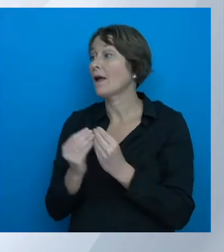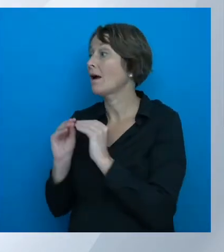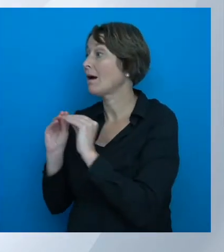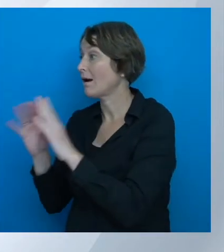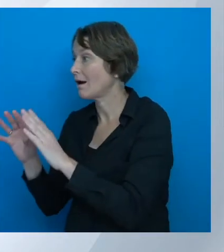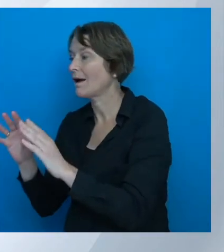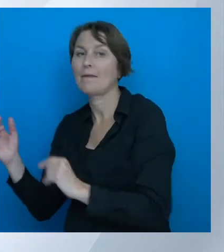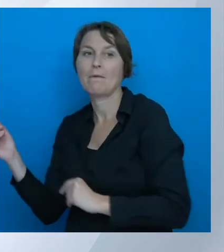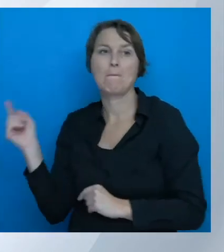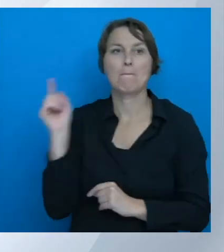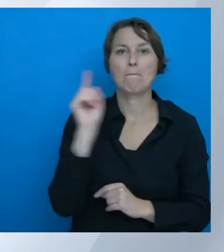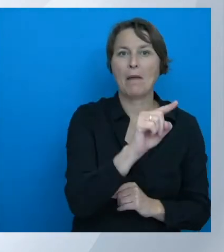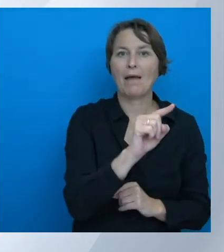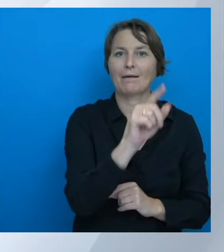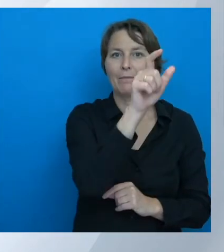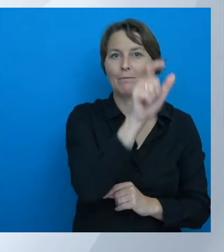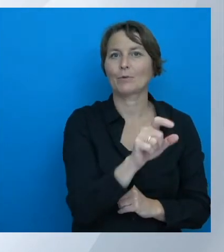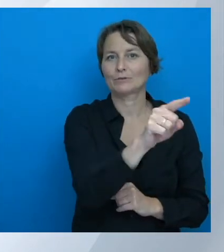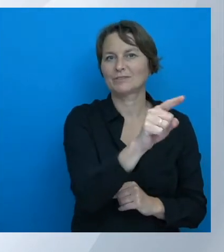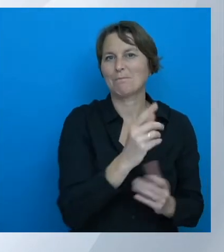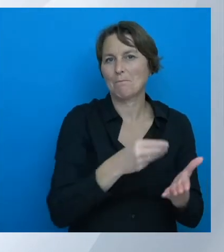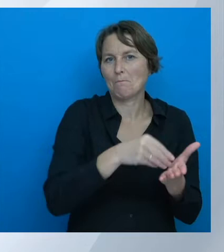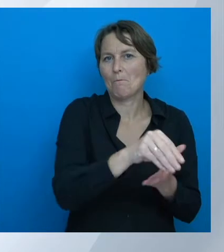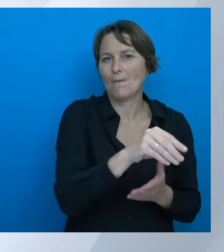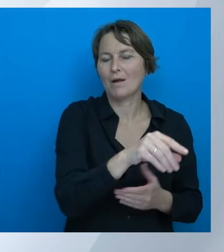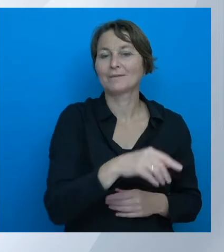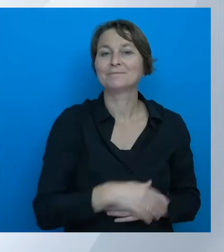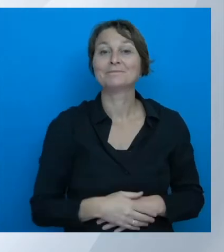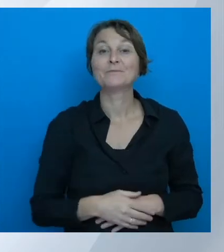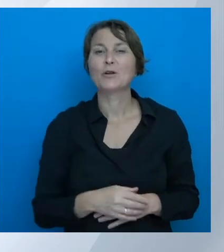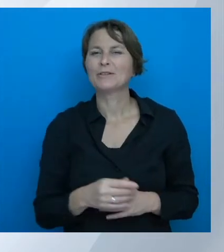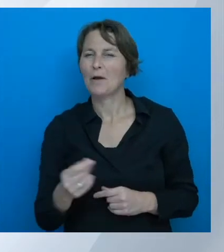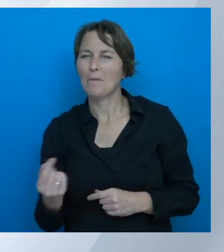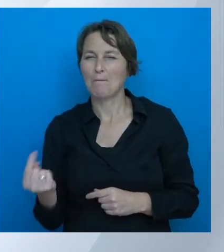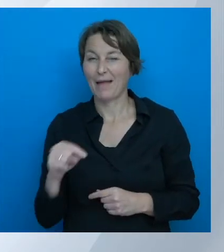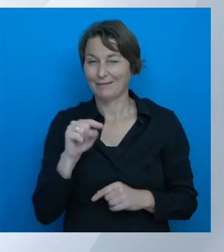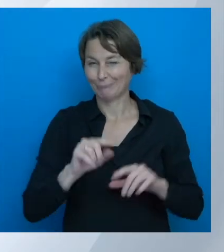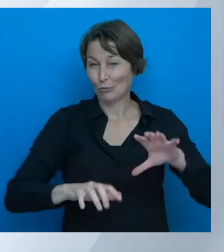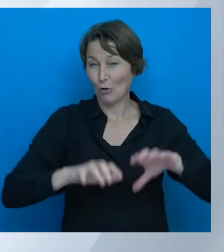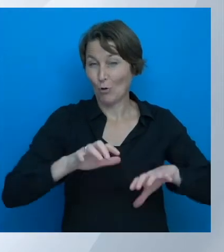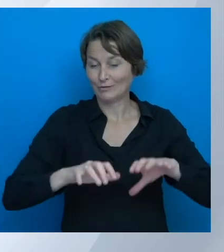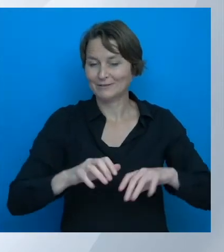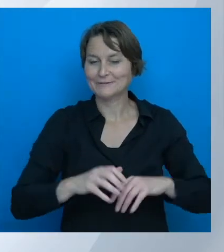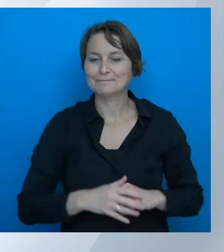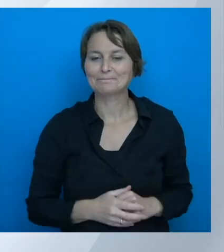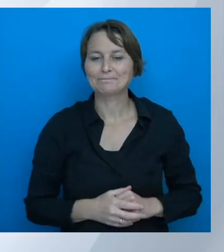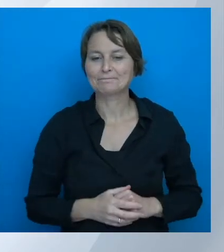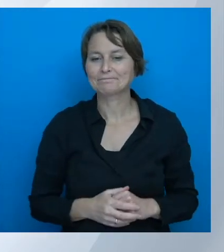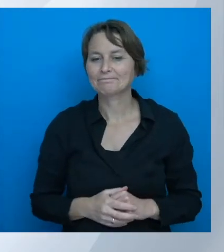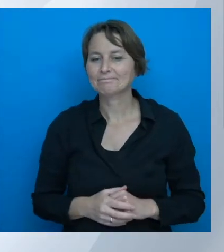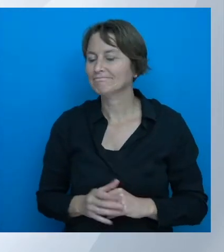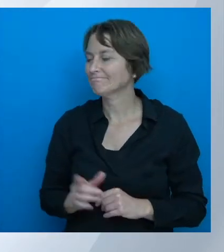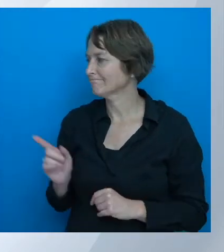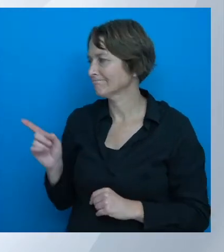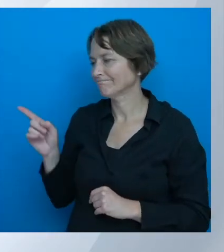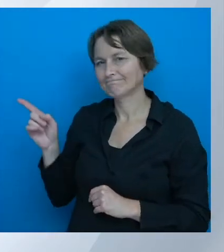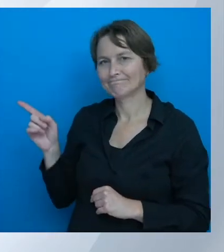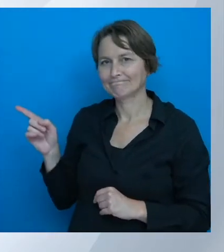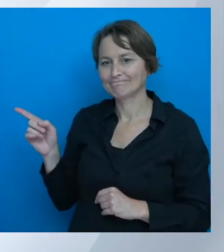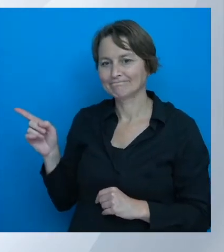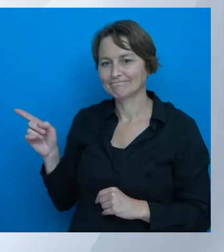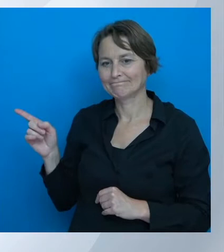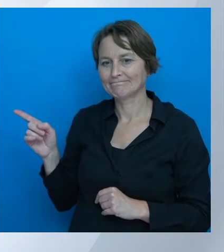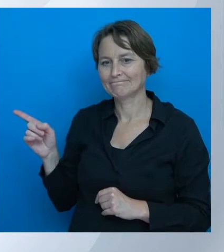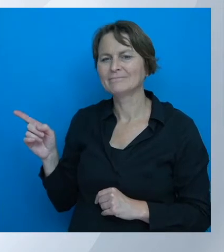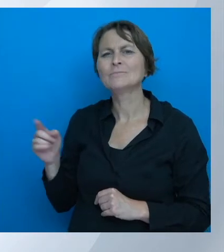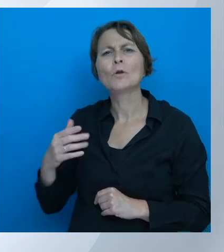code, and we're going to swap our queue code. We're going to swap our table code for